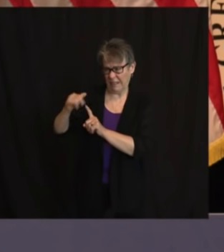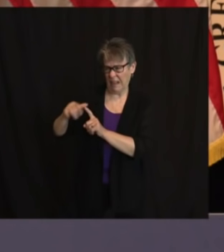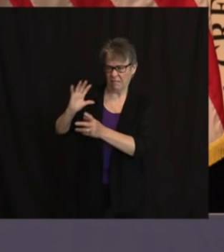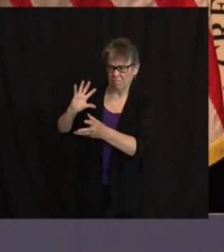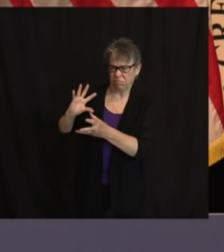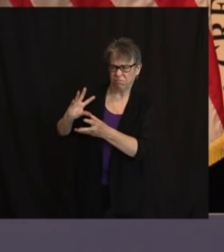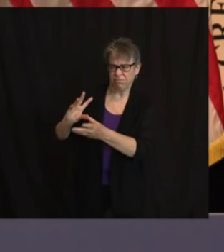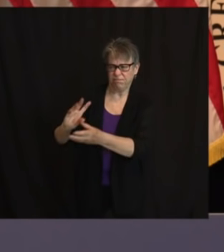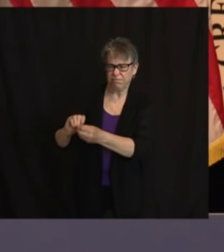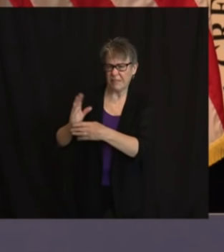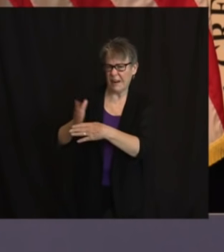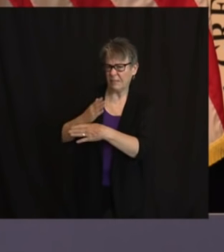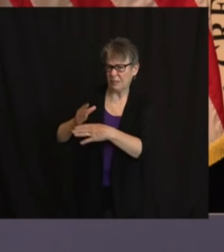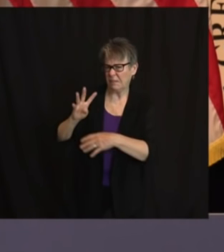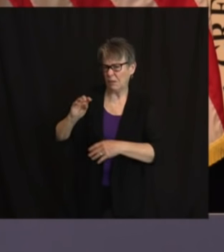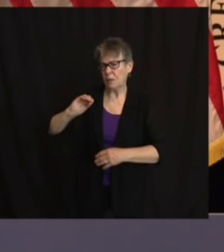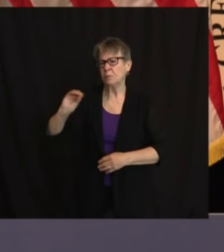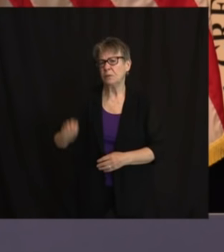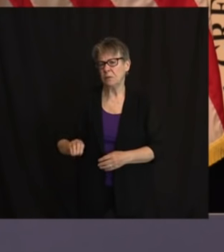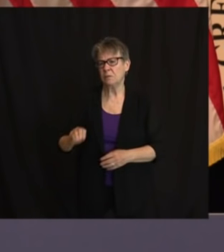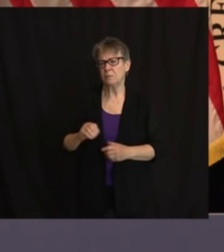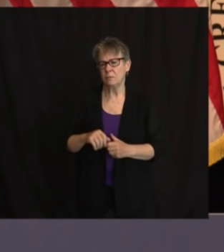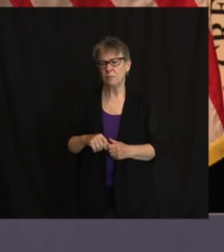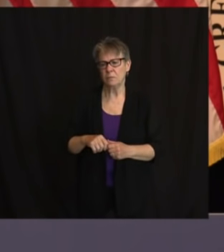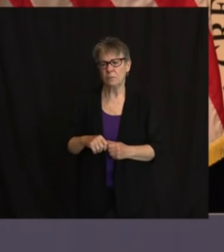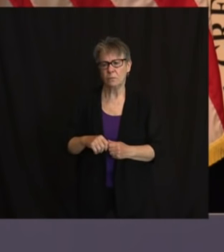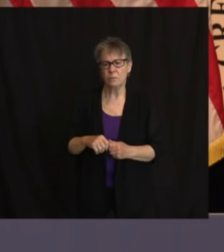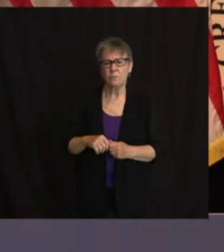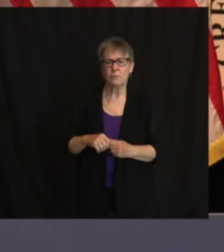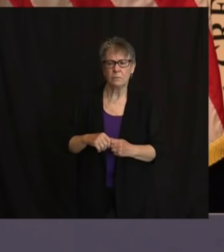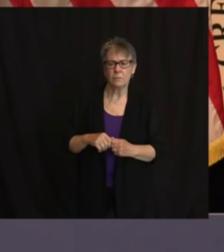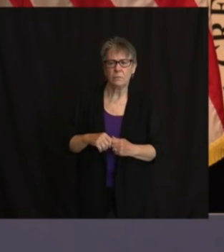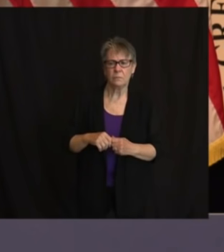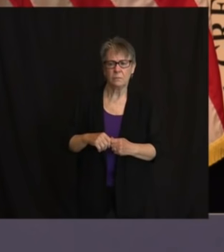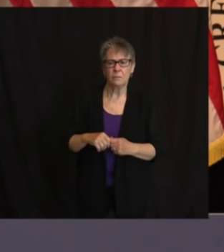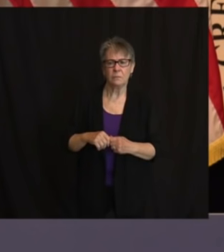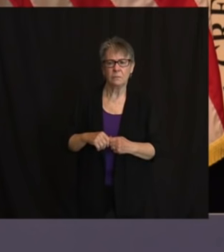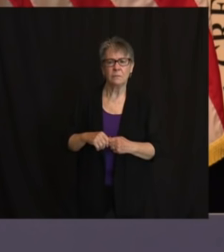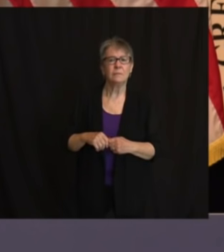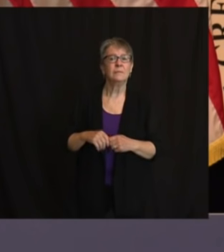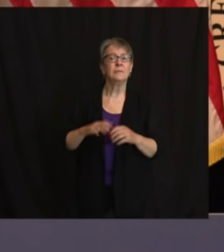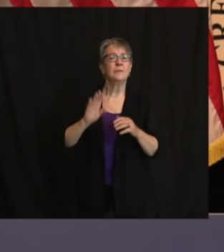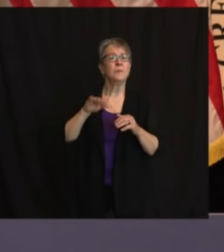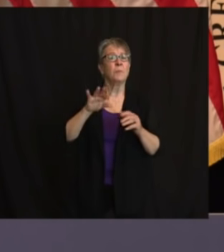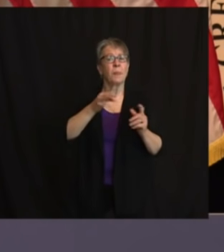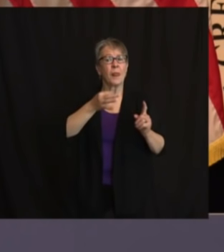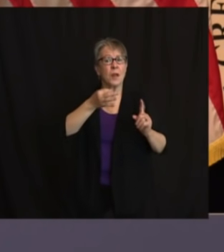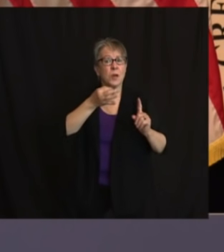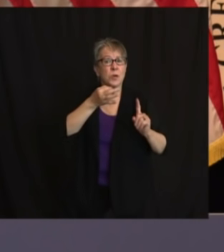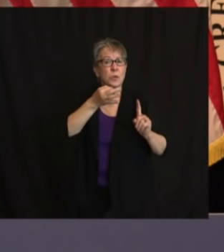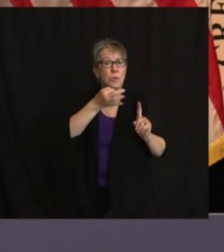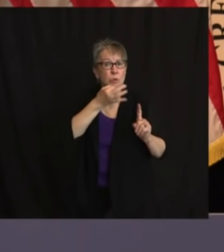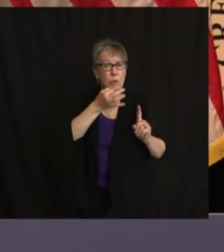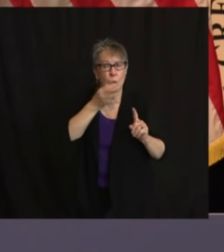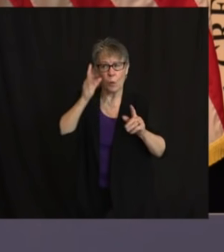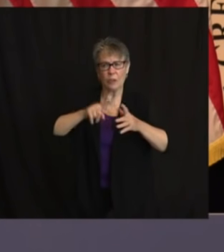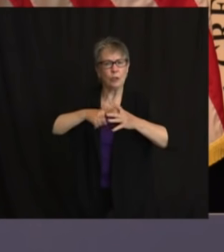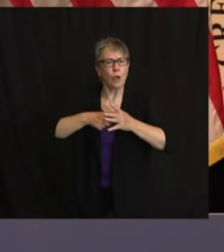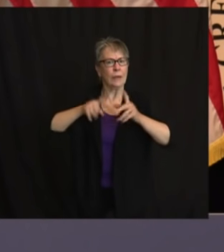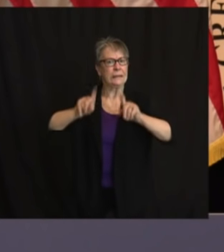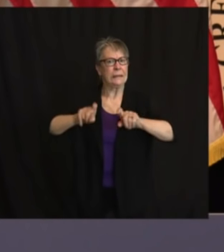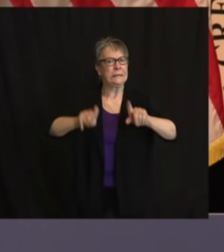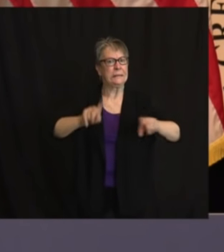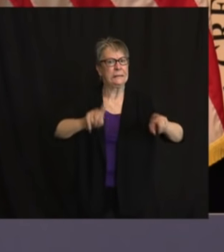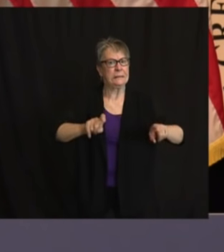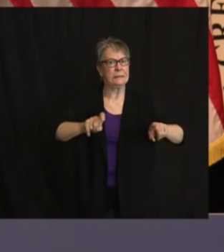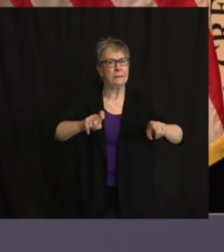fact, I bet you not that long from now, that will decidedly not be the case. But it is still for the moment. And so that number going down